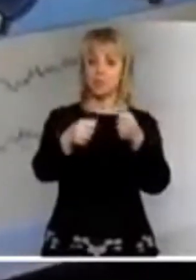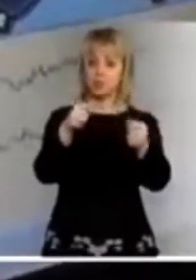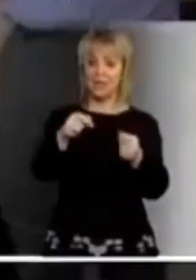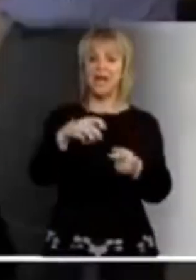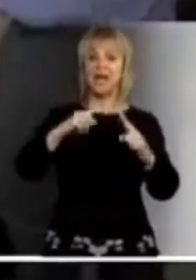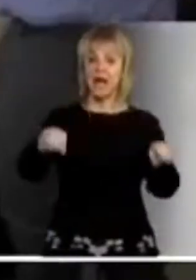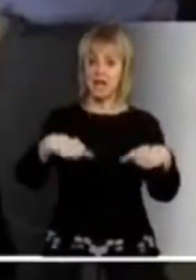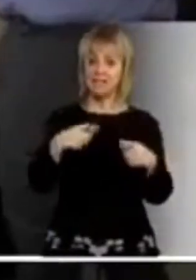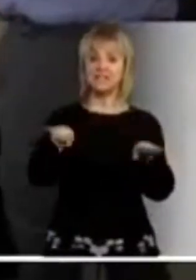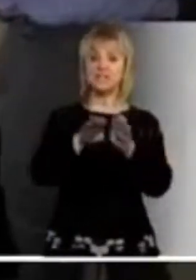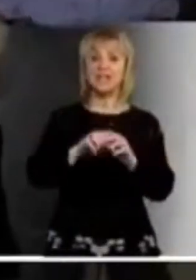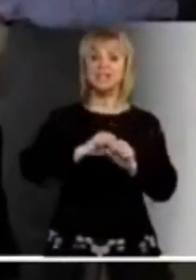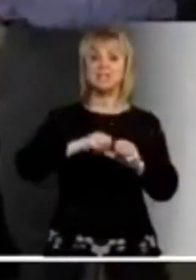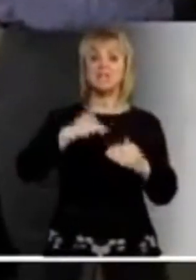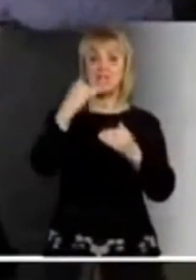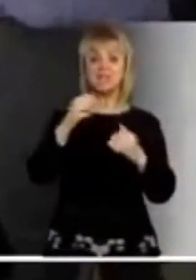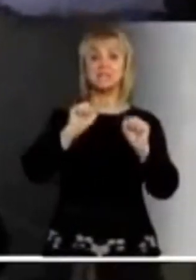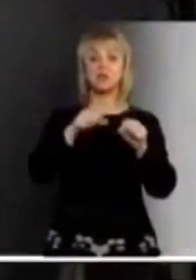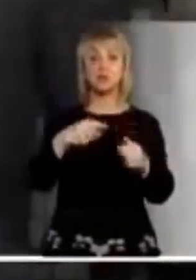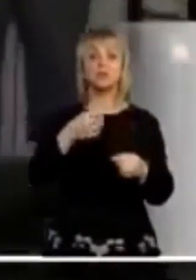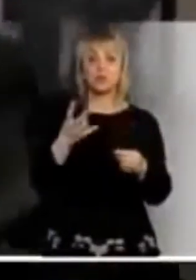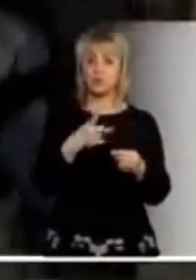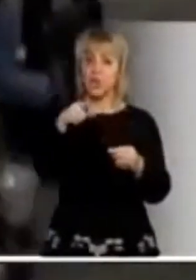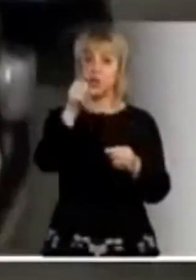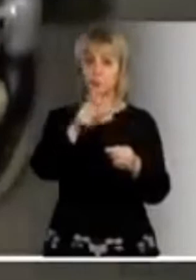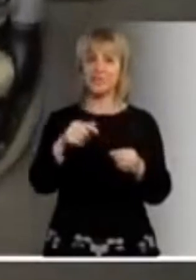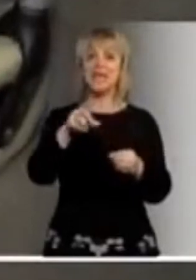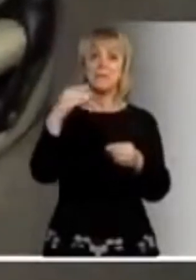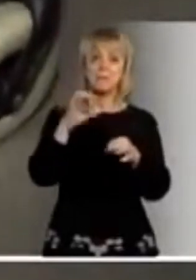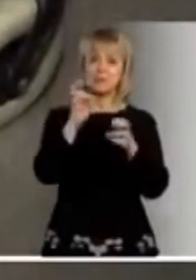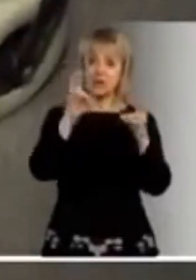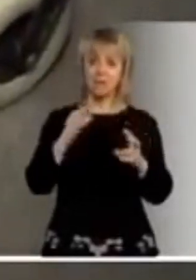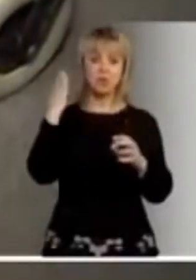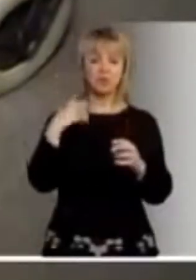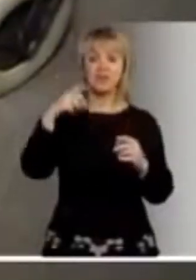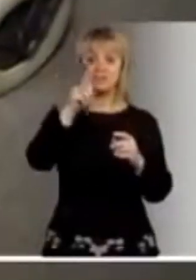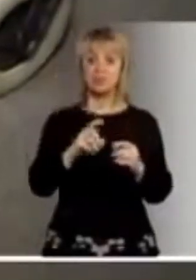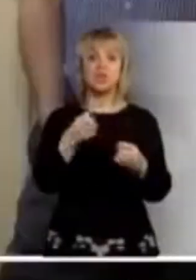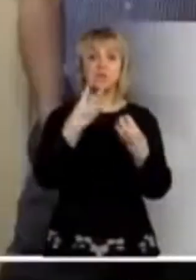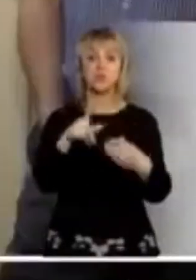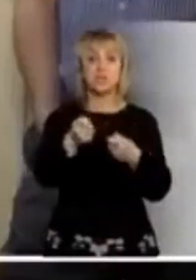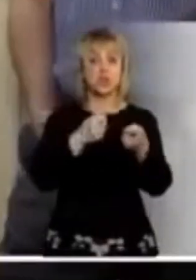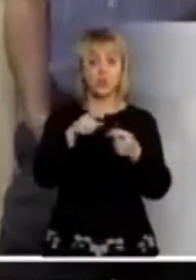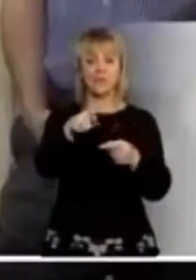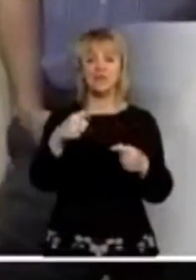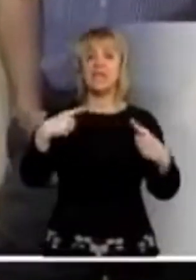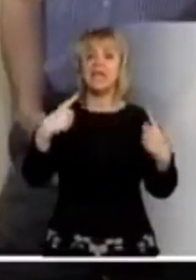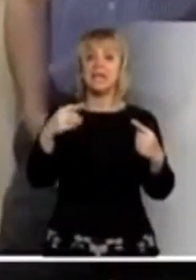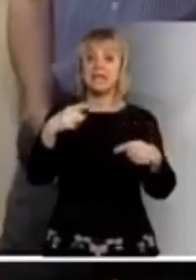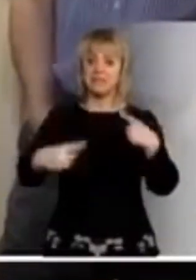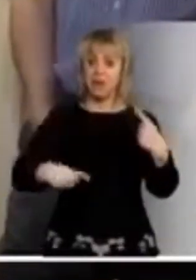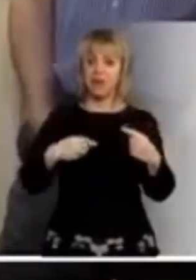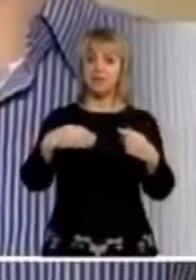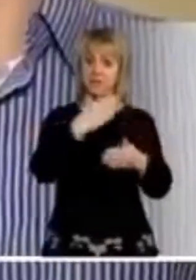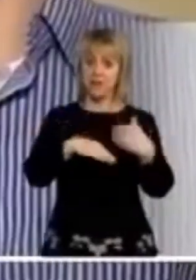via Bluetooth to the wheelchair remote control. Such technologies will be useful for people with a neck or back injury or those who simply find it